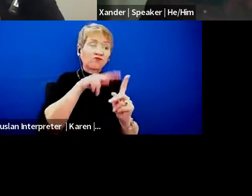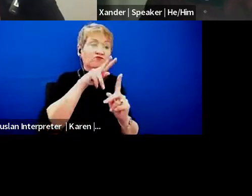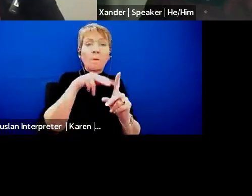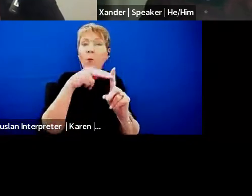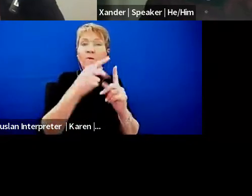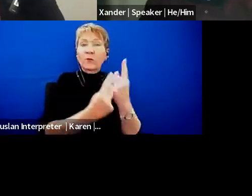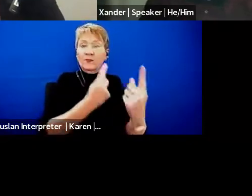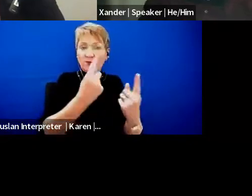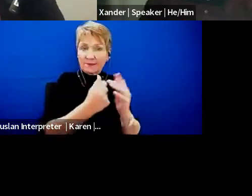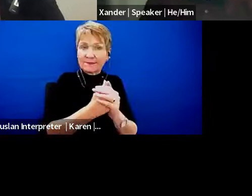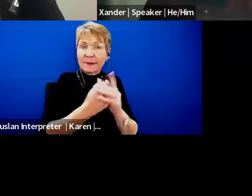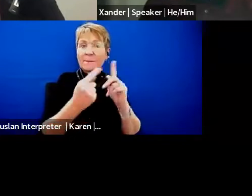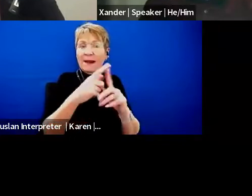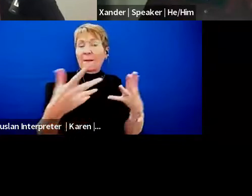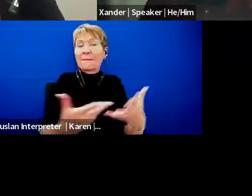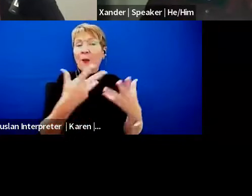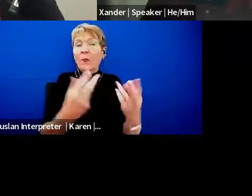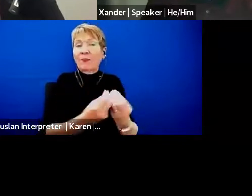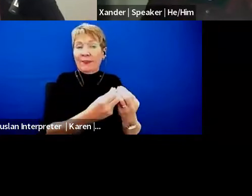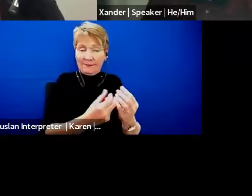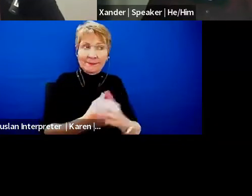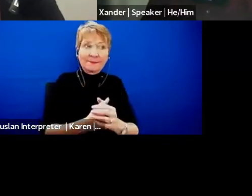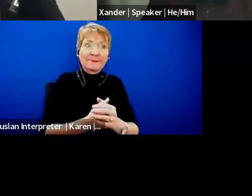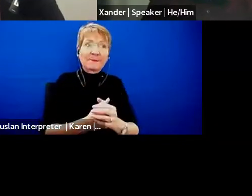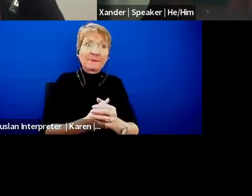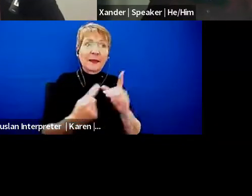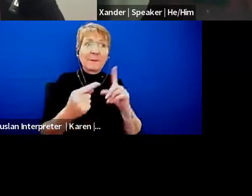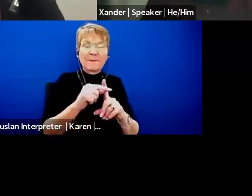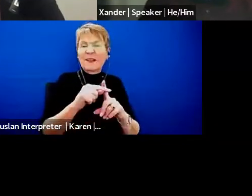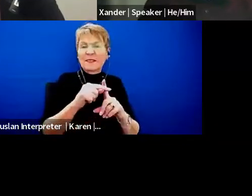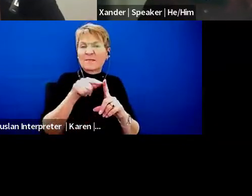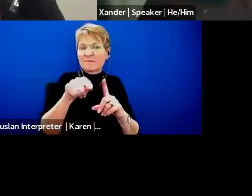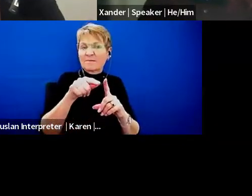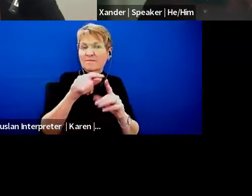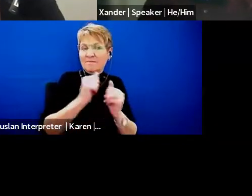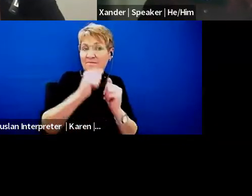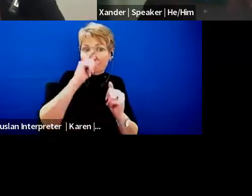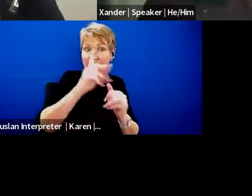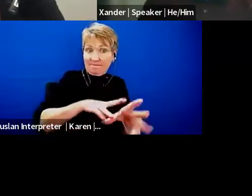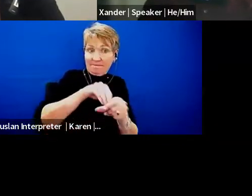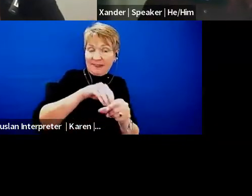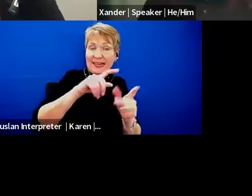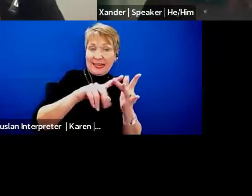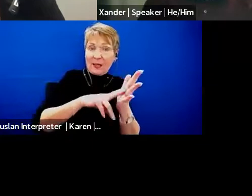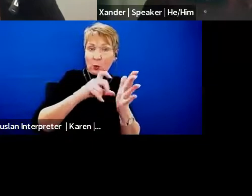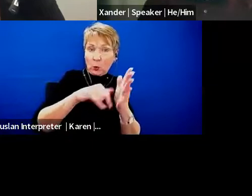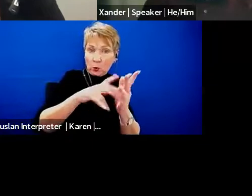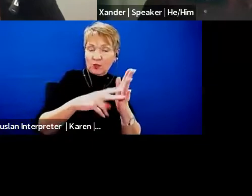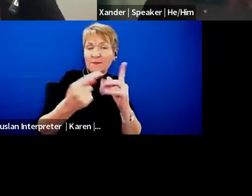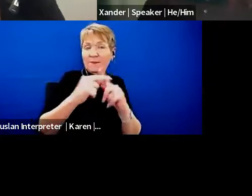as playmates, and gradually you'll see that siblings take up a role across inclusion and safety for their